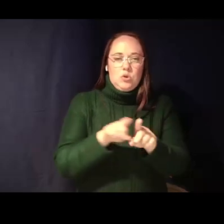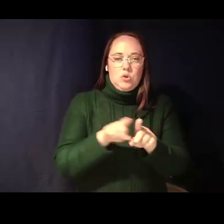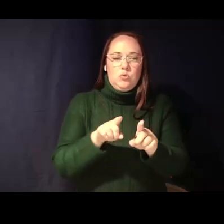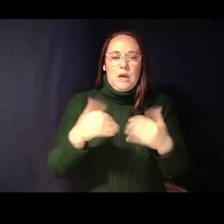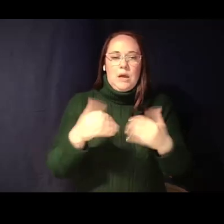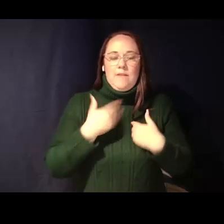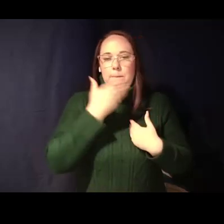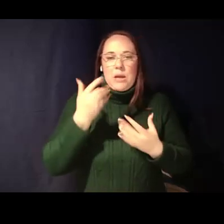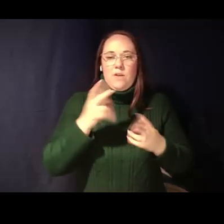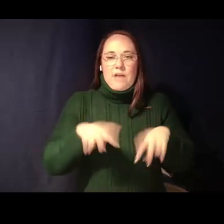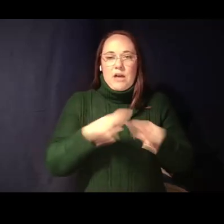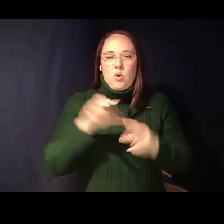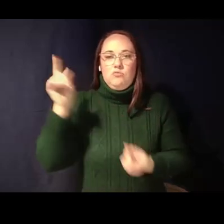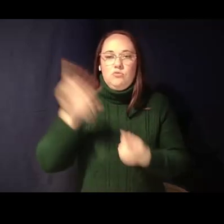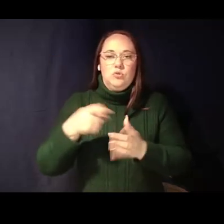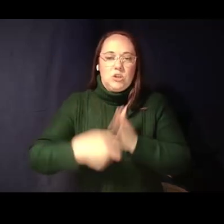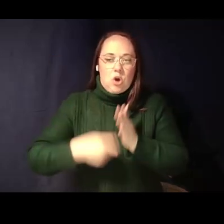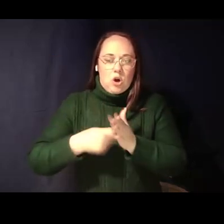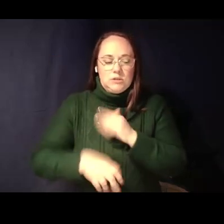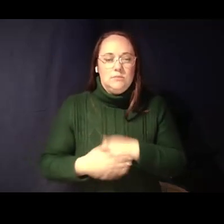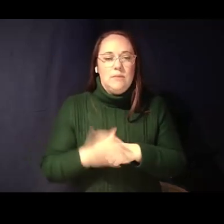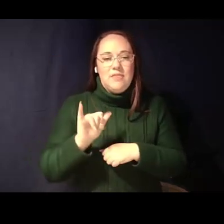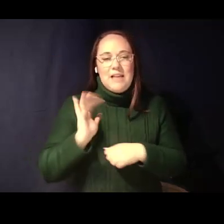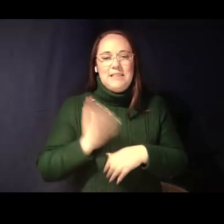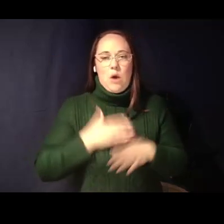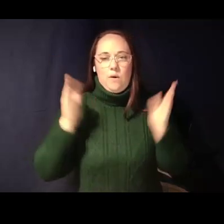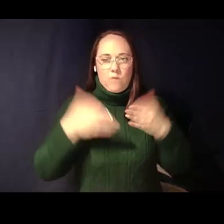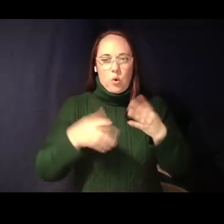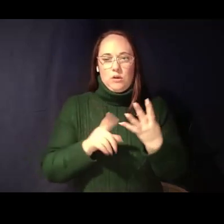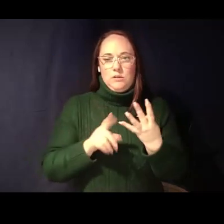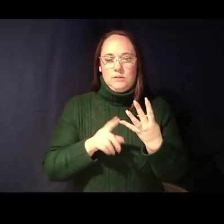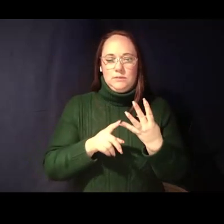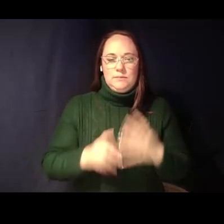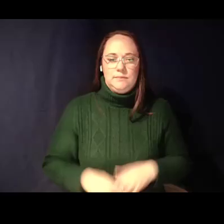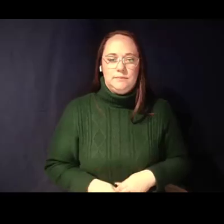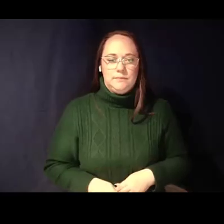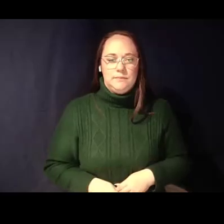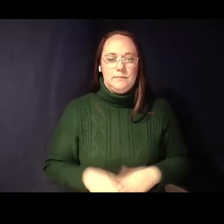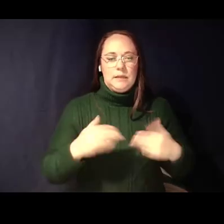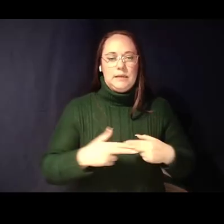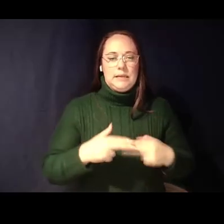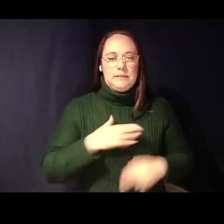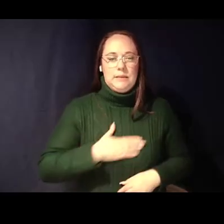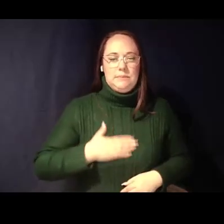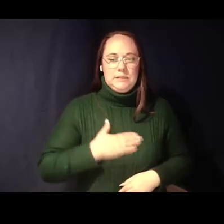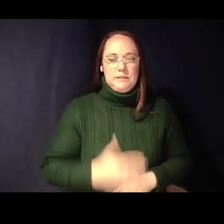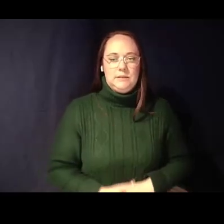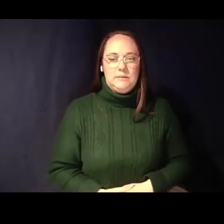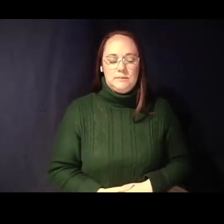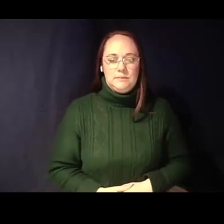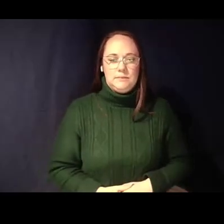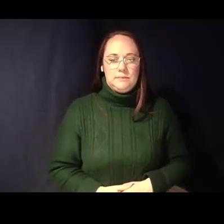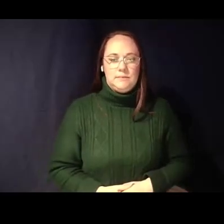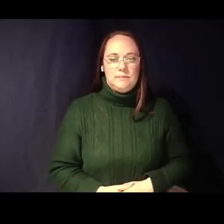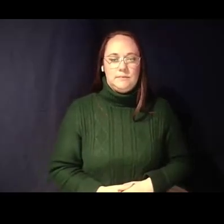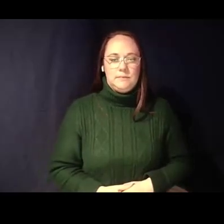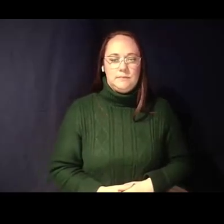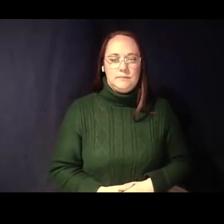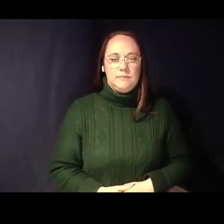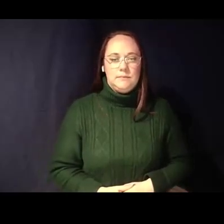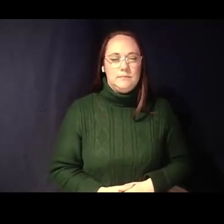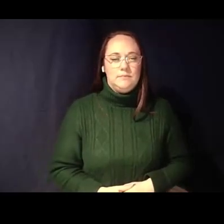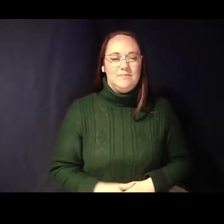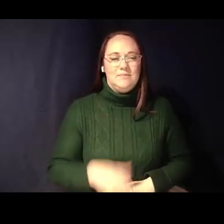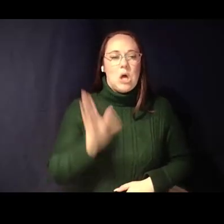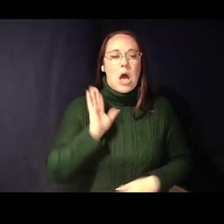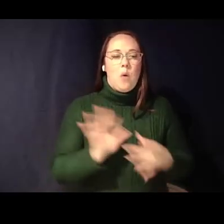cost overall. So that's really our focus, is that fourth bucket. Next slide, please. Okay, I'm going to say just a